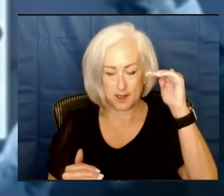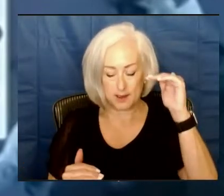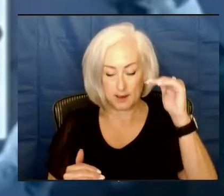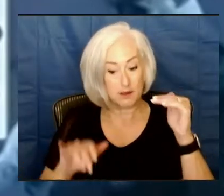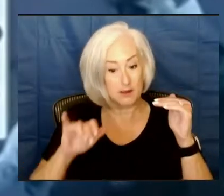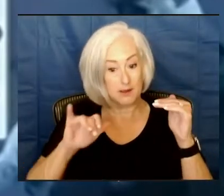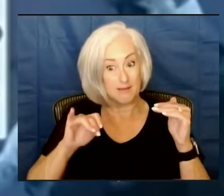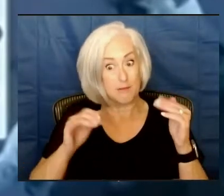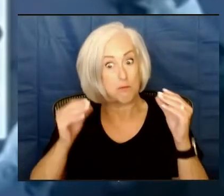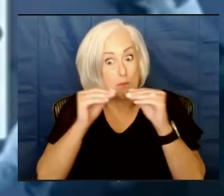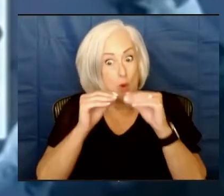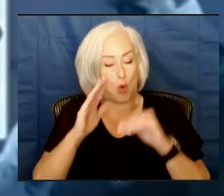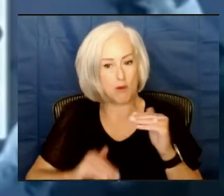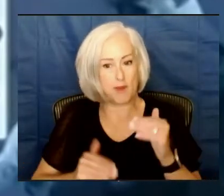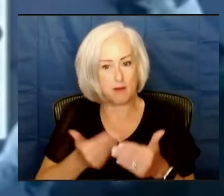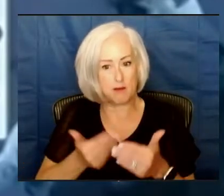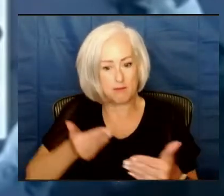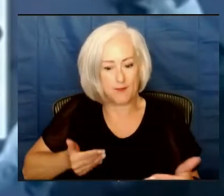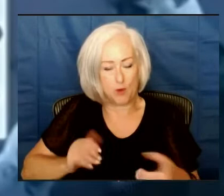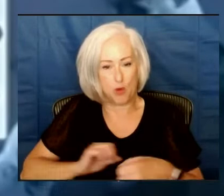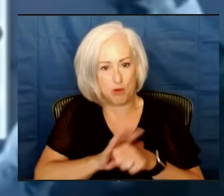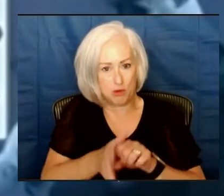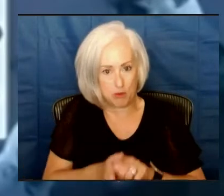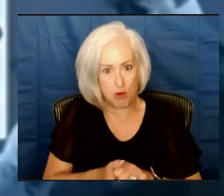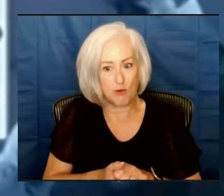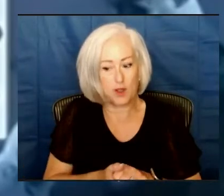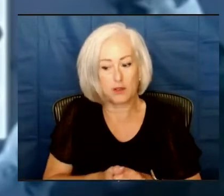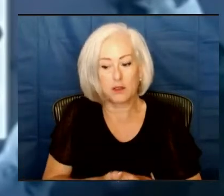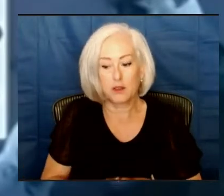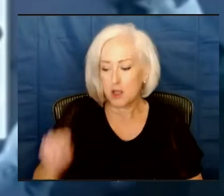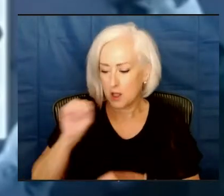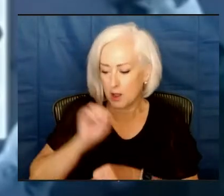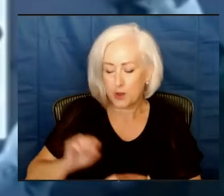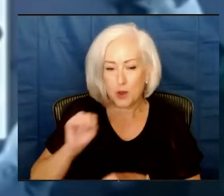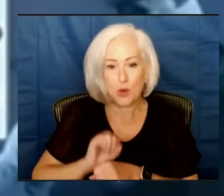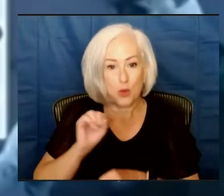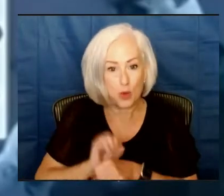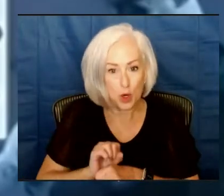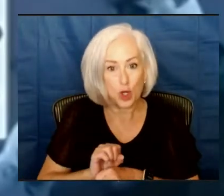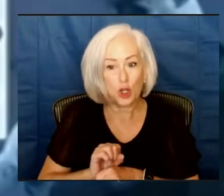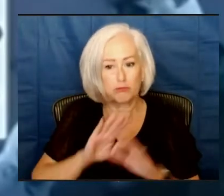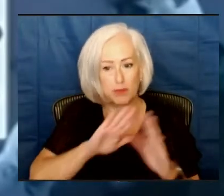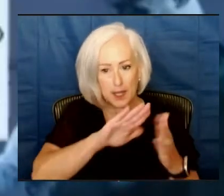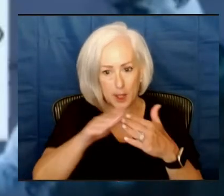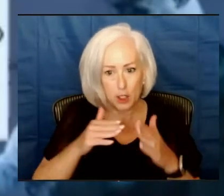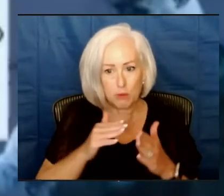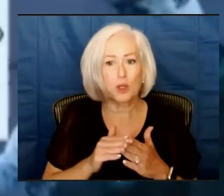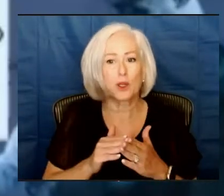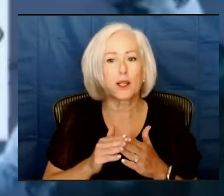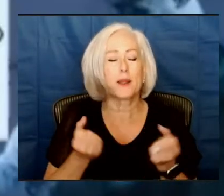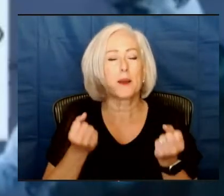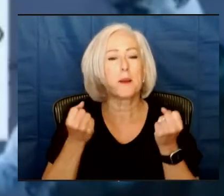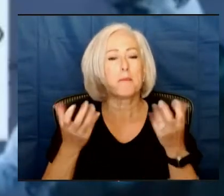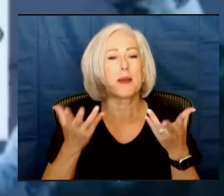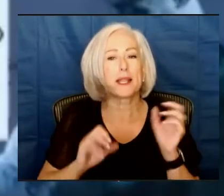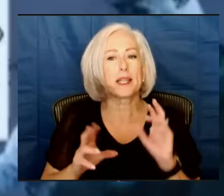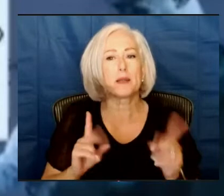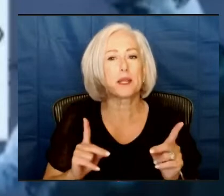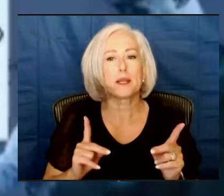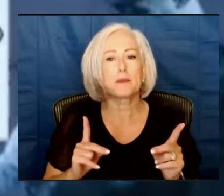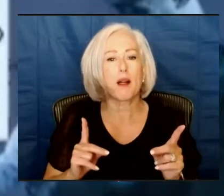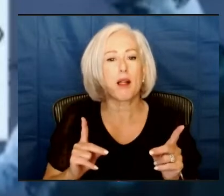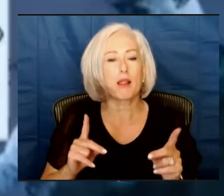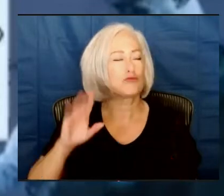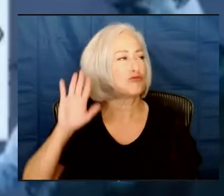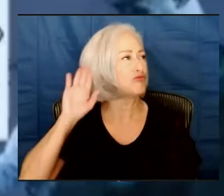times in this work or in our communities, there was a deaf ear turn to those disparities that currently existed. And so with the